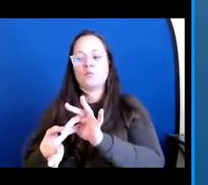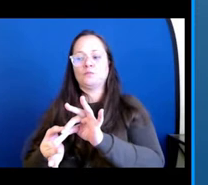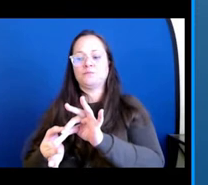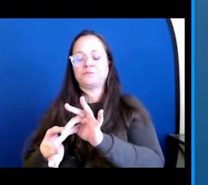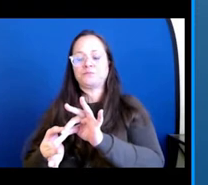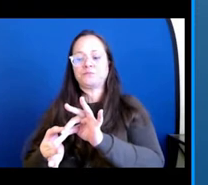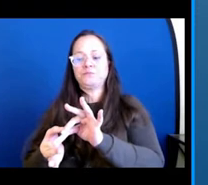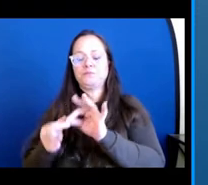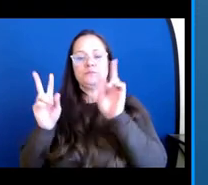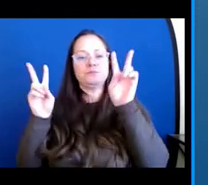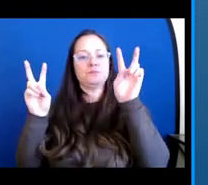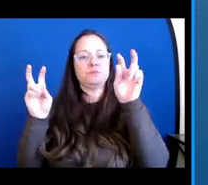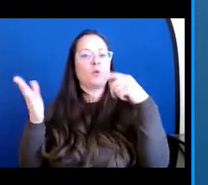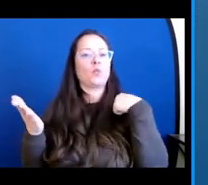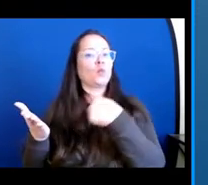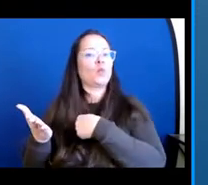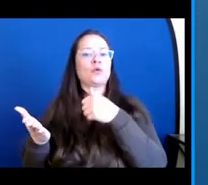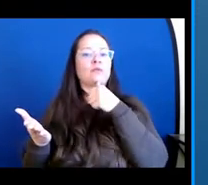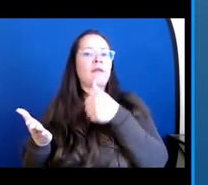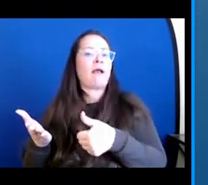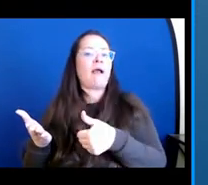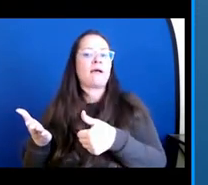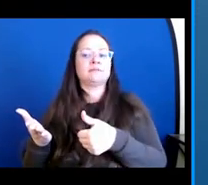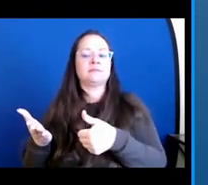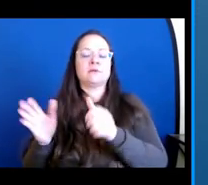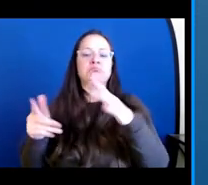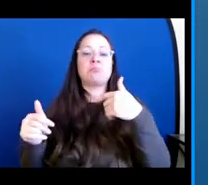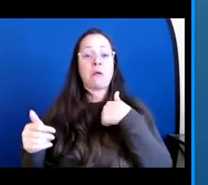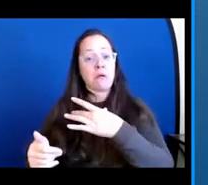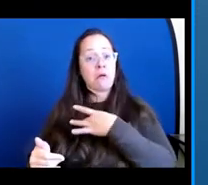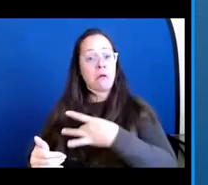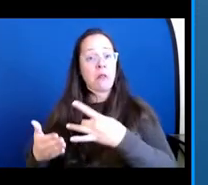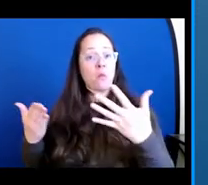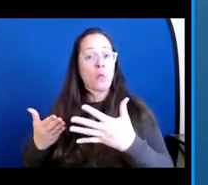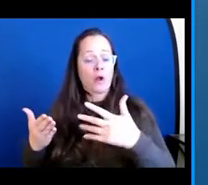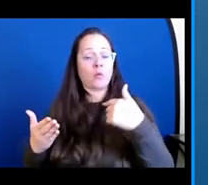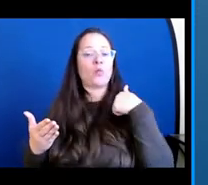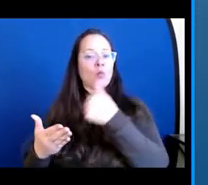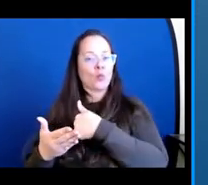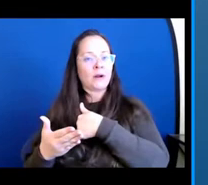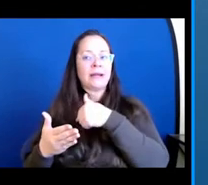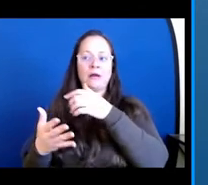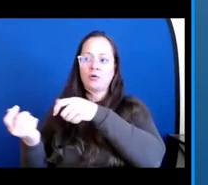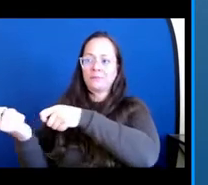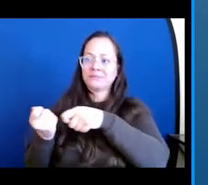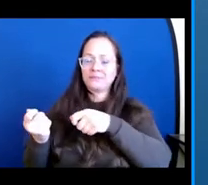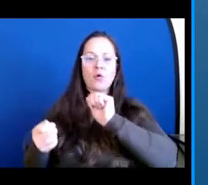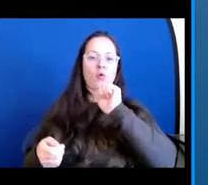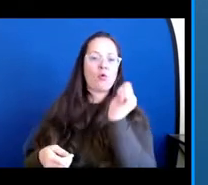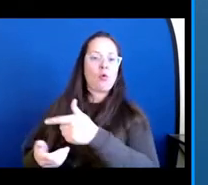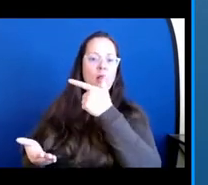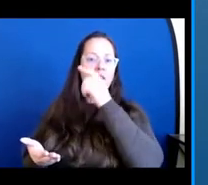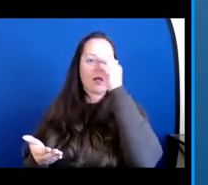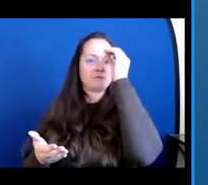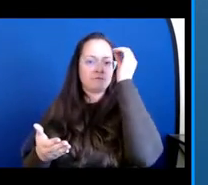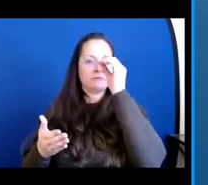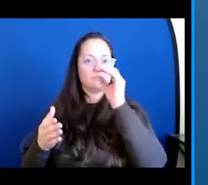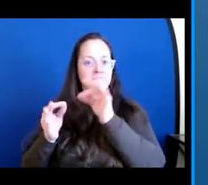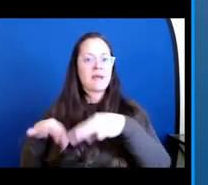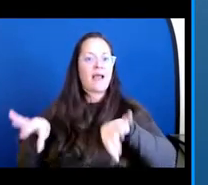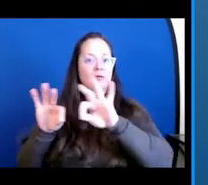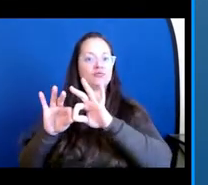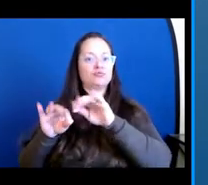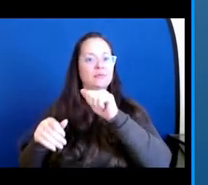we're not what I like about this is we're we are saying every voice matters every region